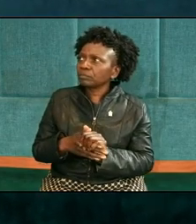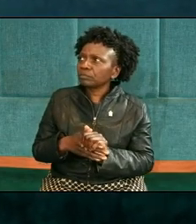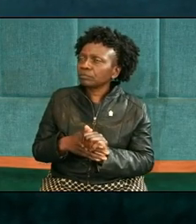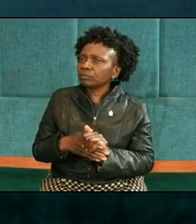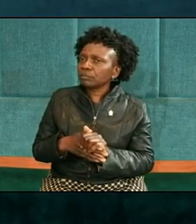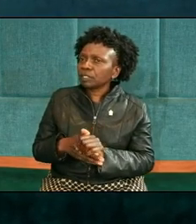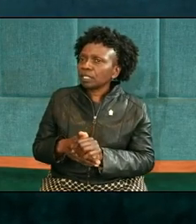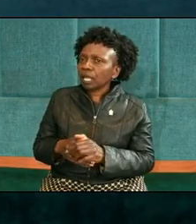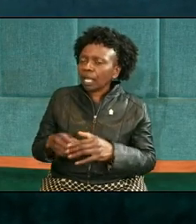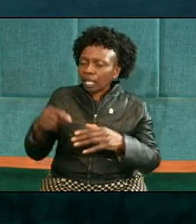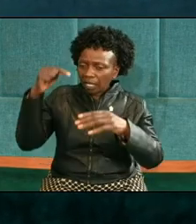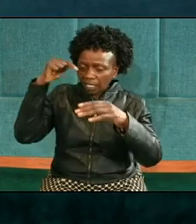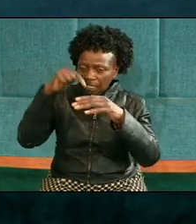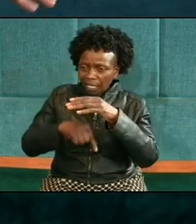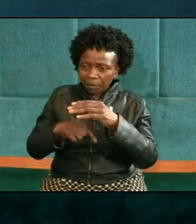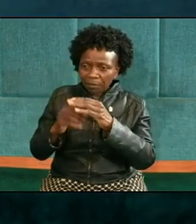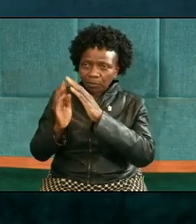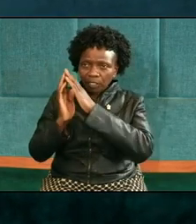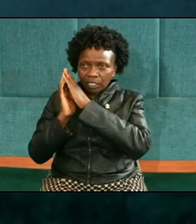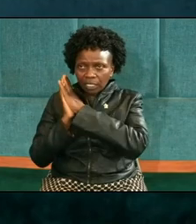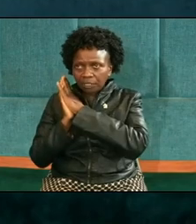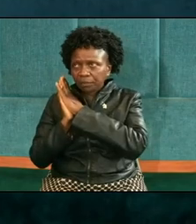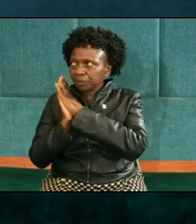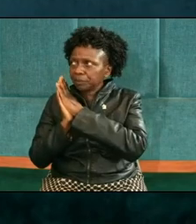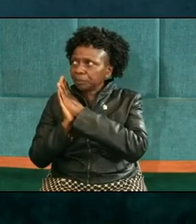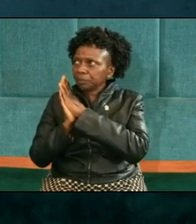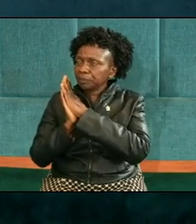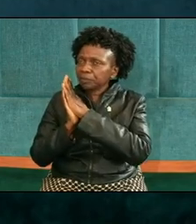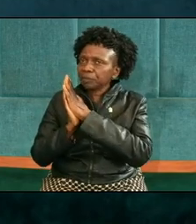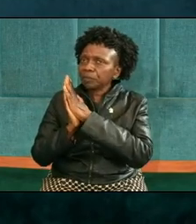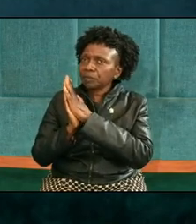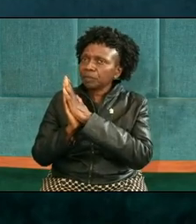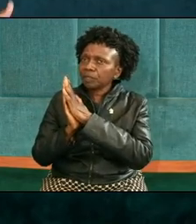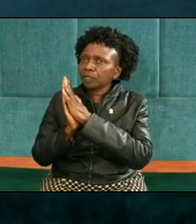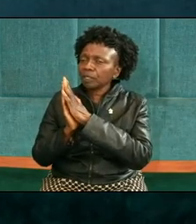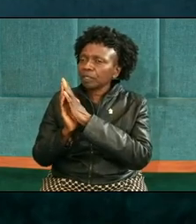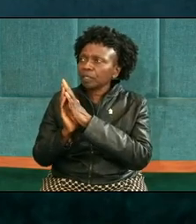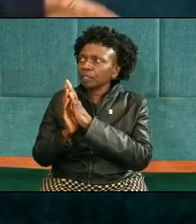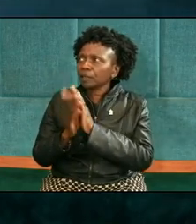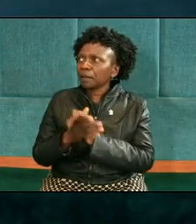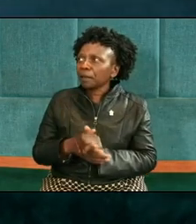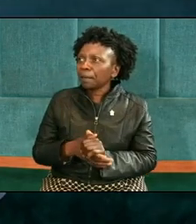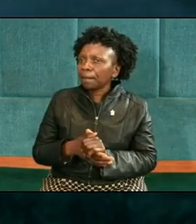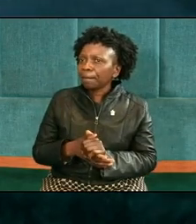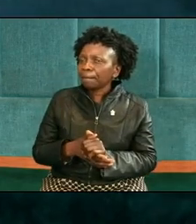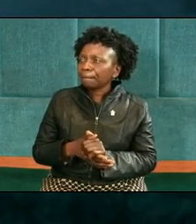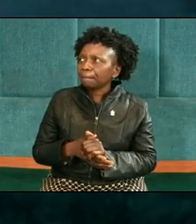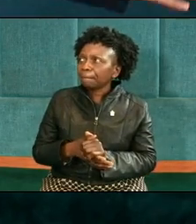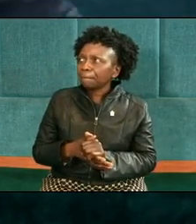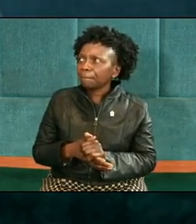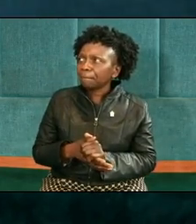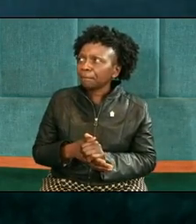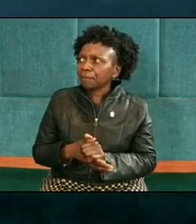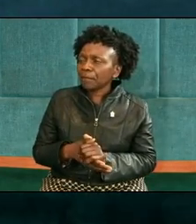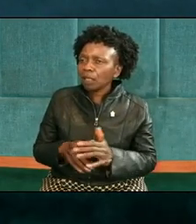fell into a deep sleep. And he don't, I tell you, it's a suicide mission he's on. He don't care what